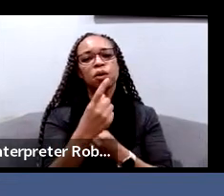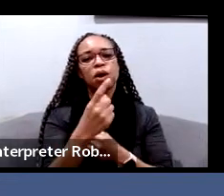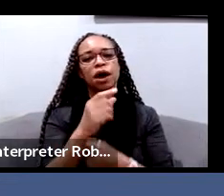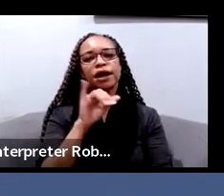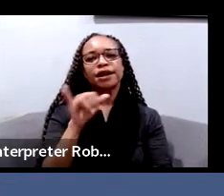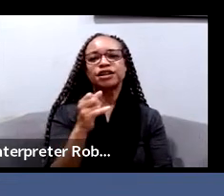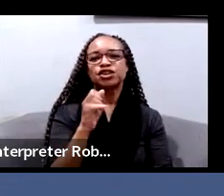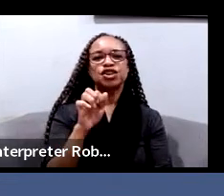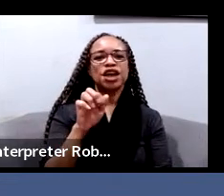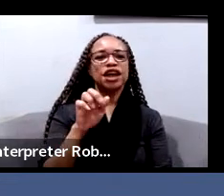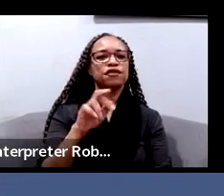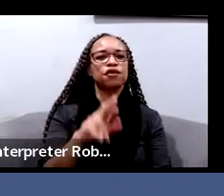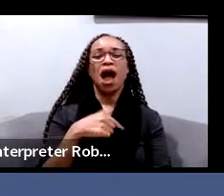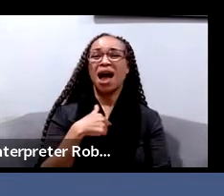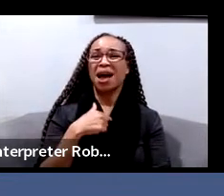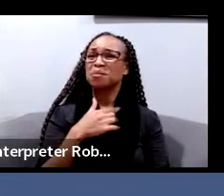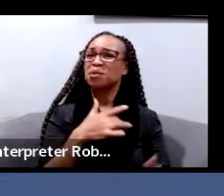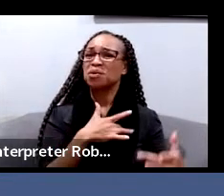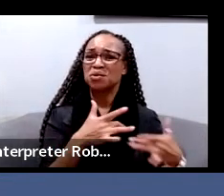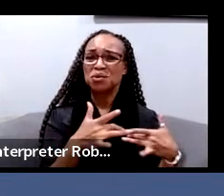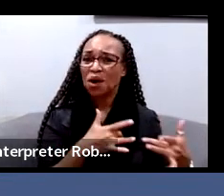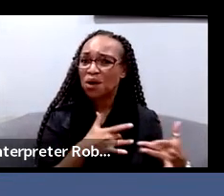I'm so very much concerned about